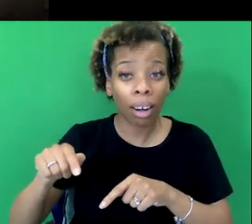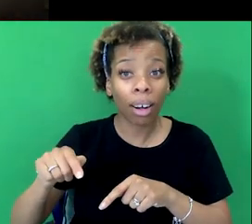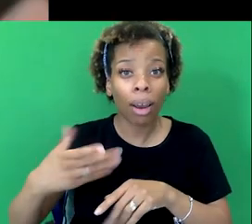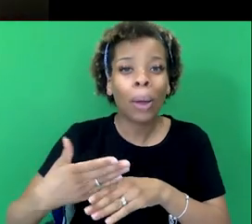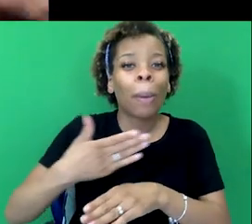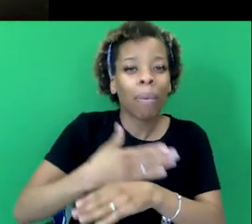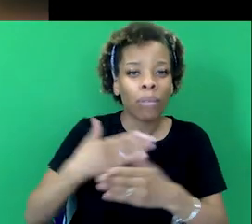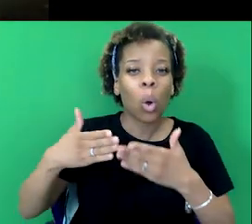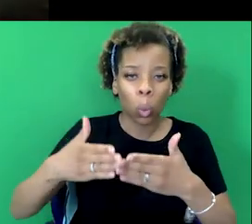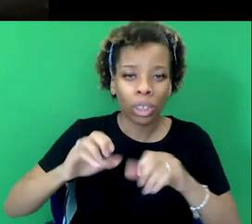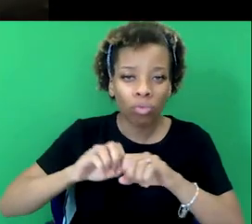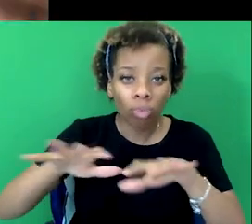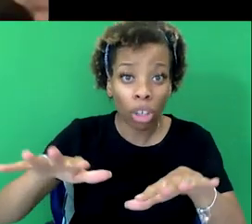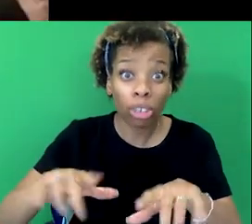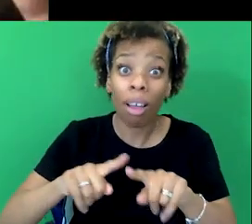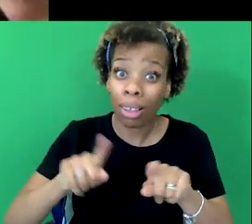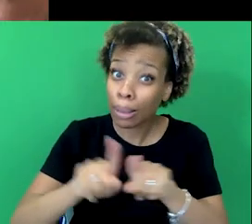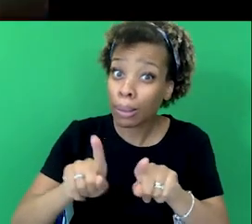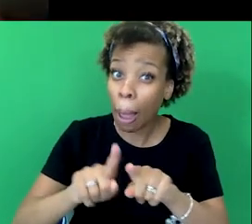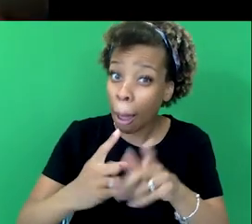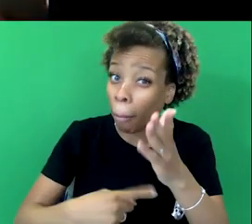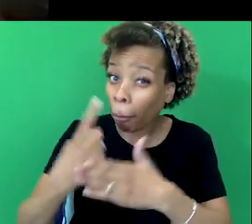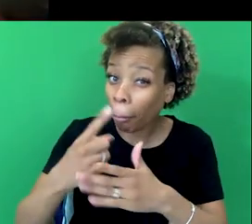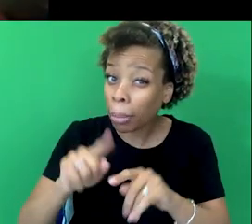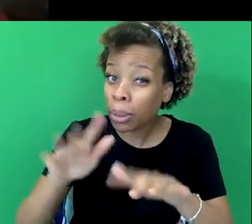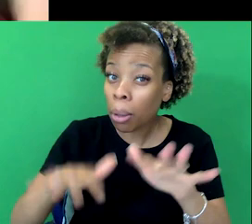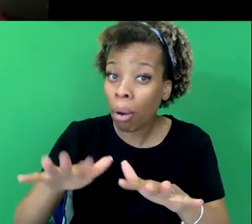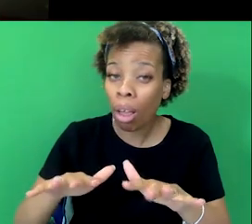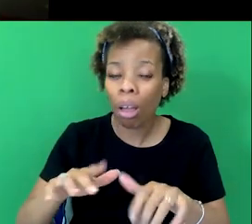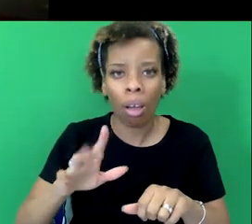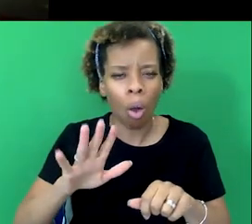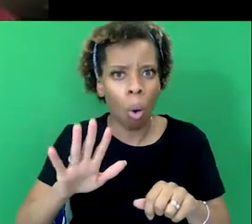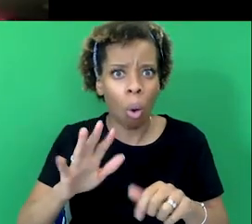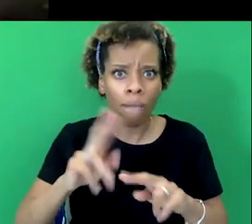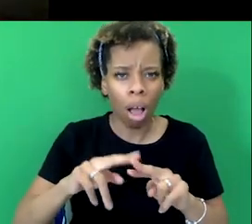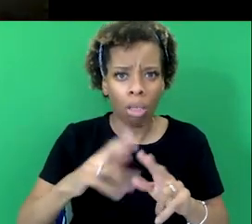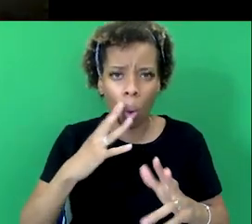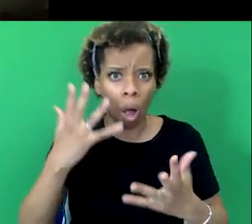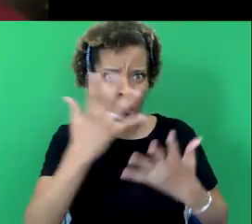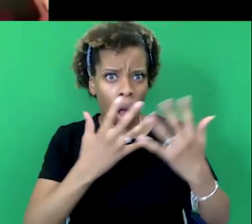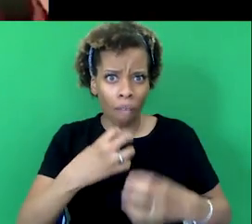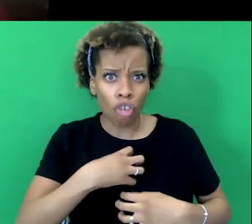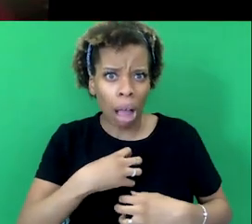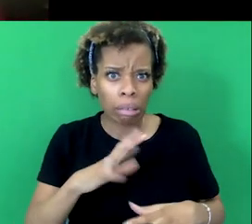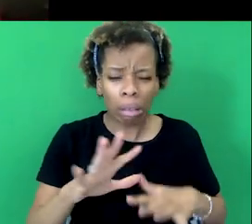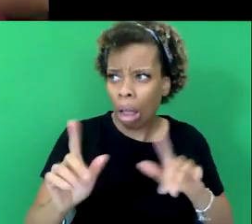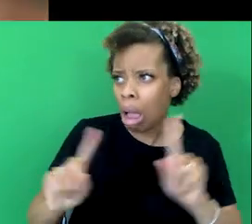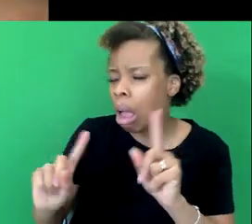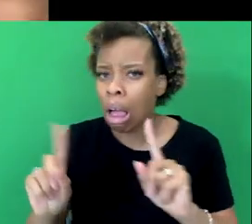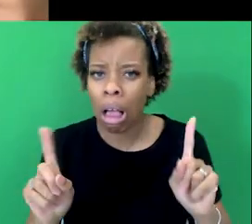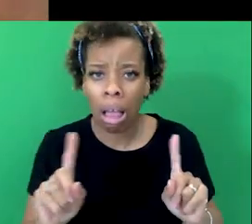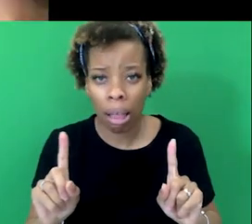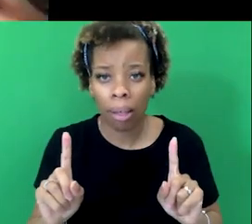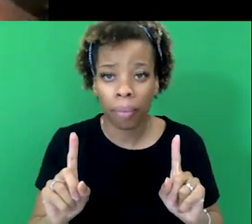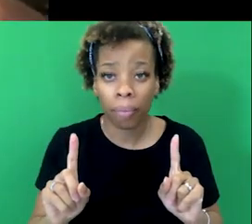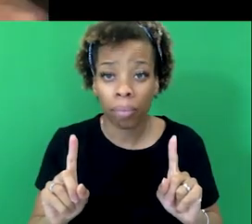pre-Windrush, but the same thing. And it was one of the most frightening periods of his life. But that thing about, you know, my